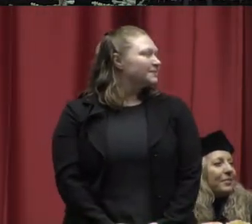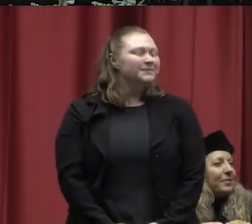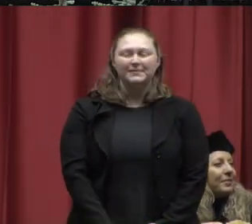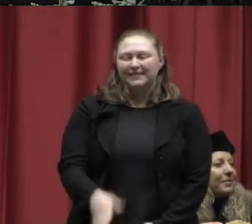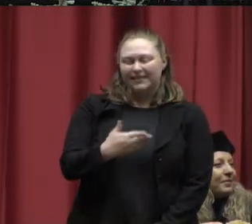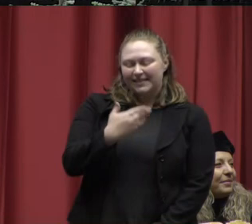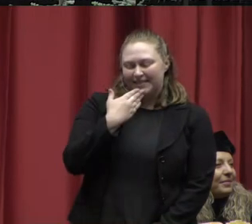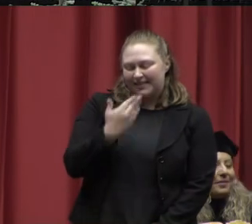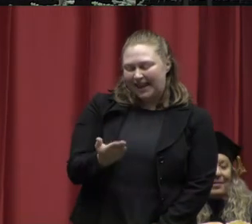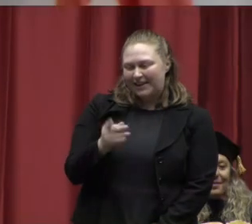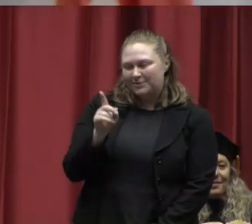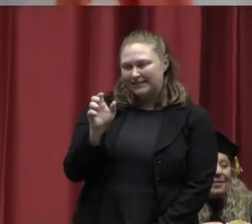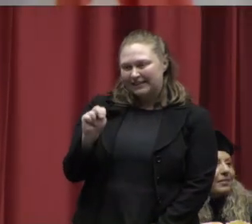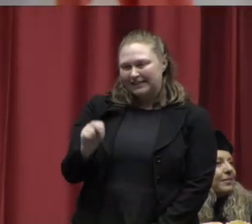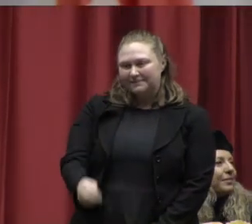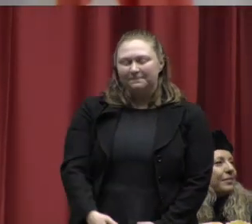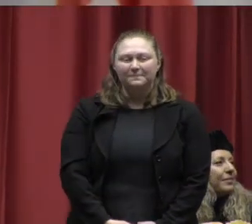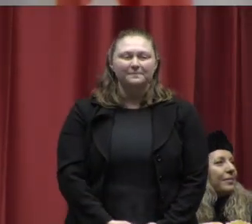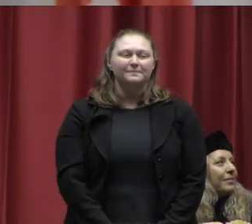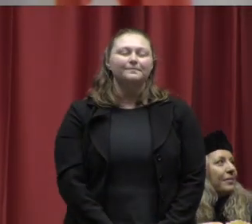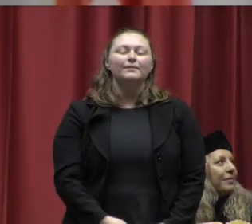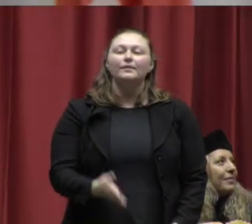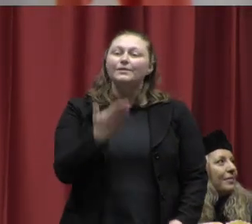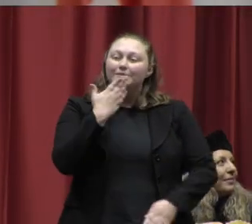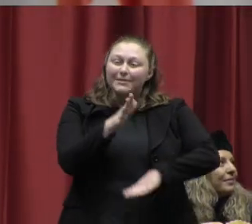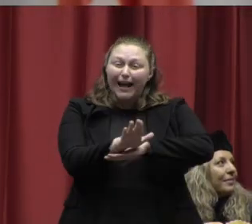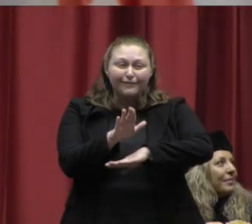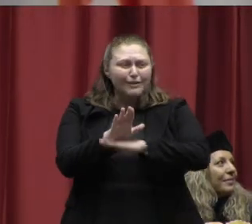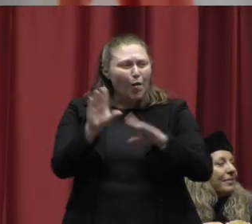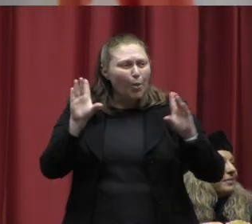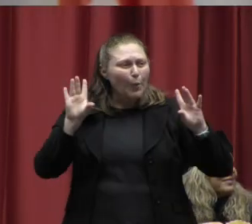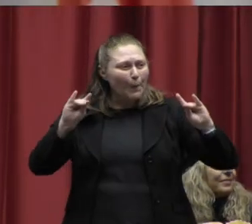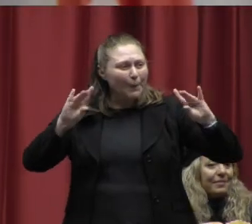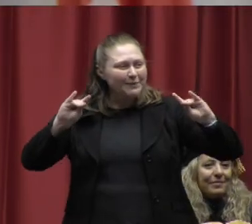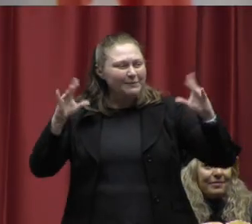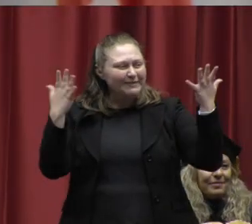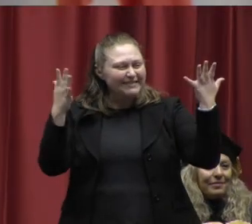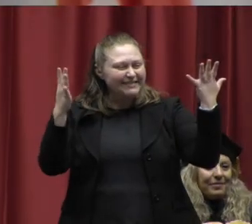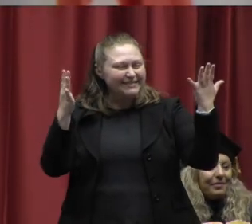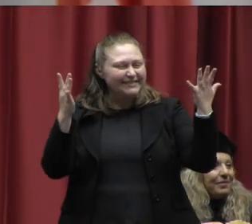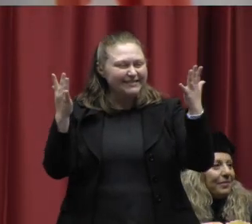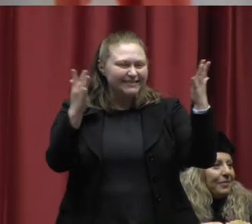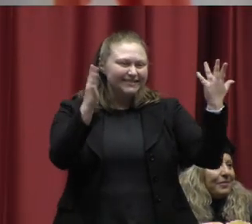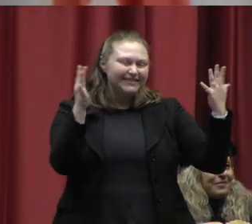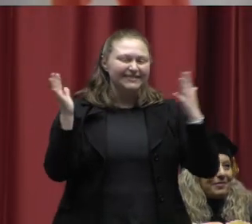Thank you, Dean Coonrod. Good afternoon, Lobos.